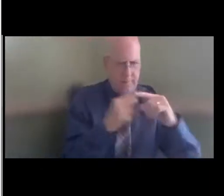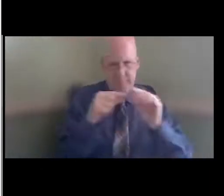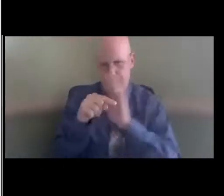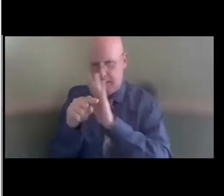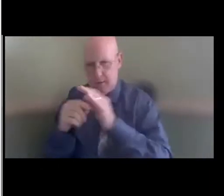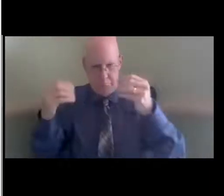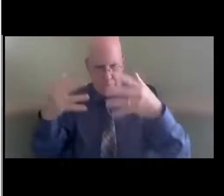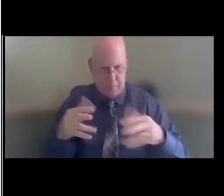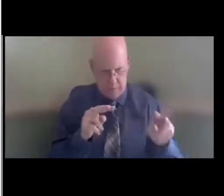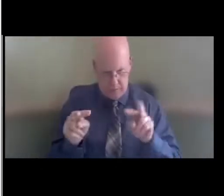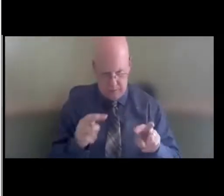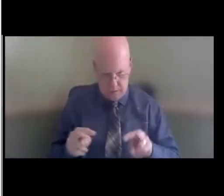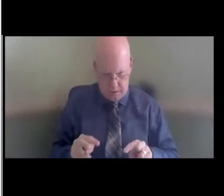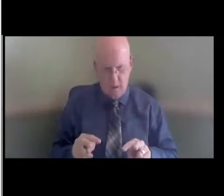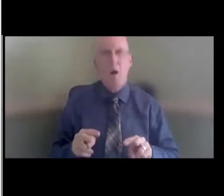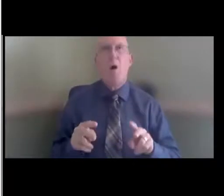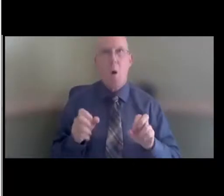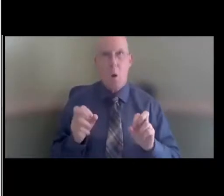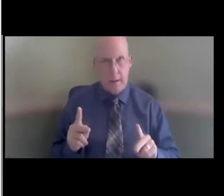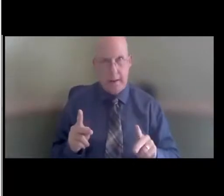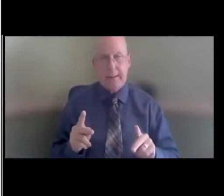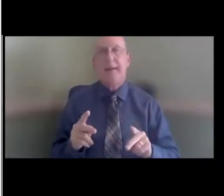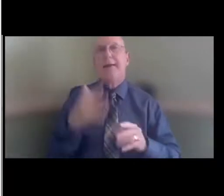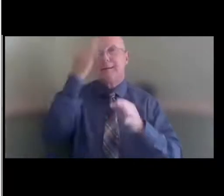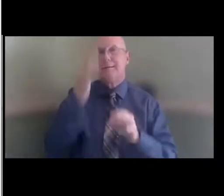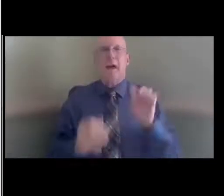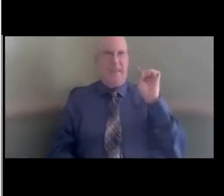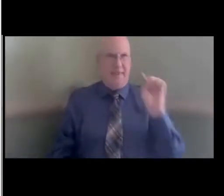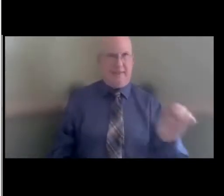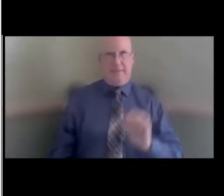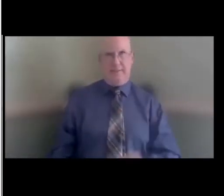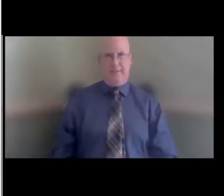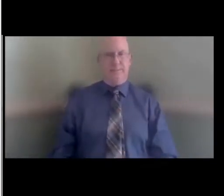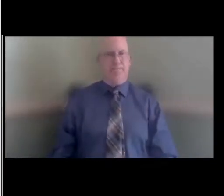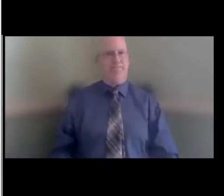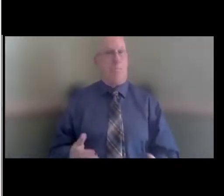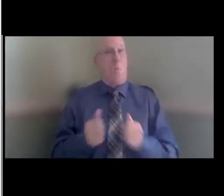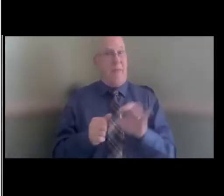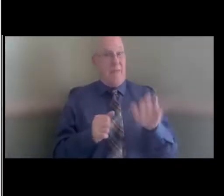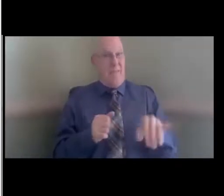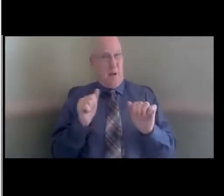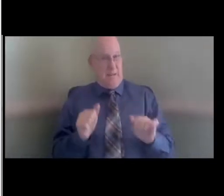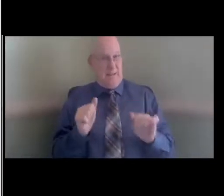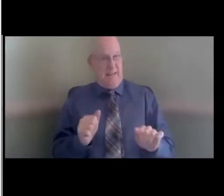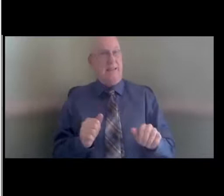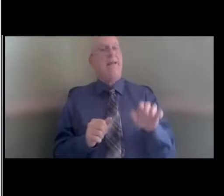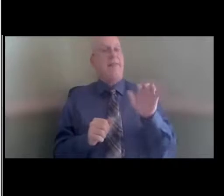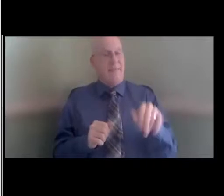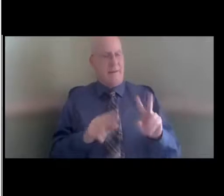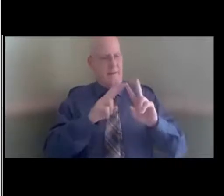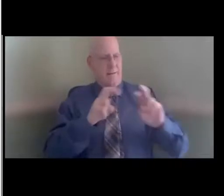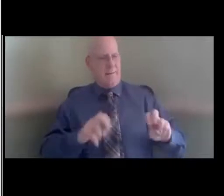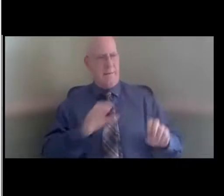different input, and then say, okay, this is what I decide. So not having that basic foundation is kind of what the examining committee